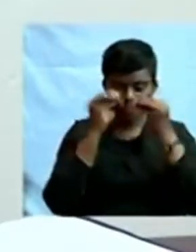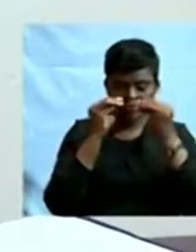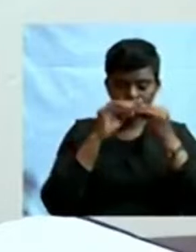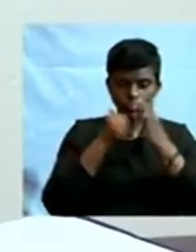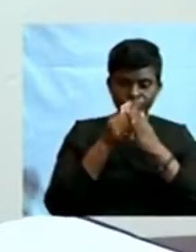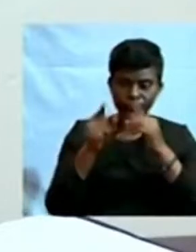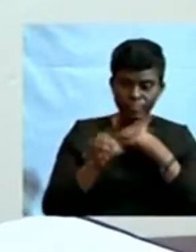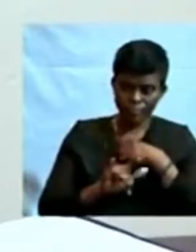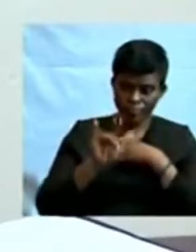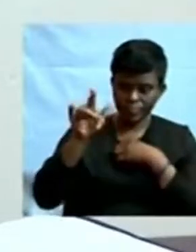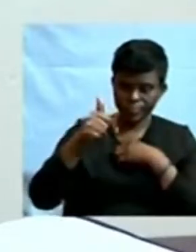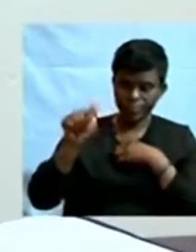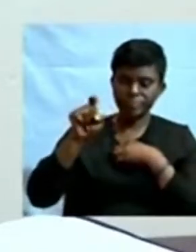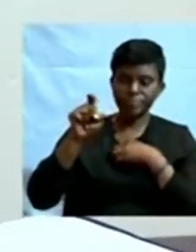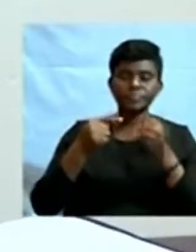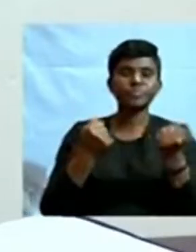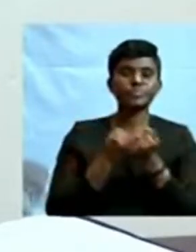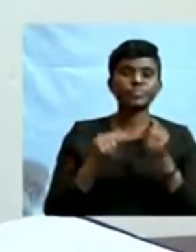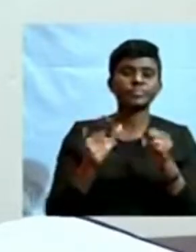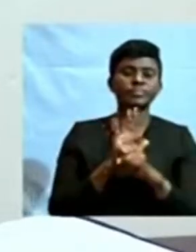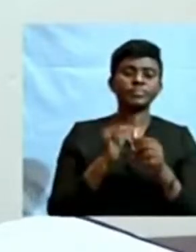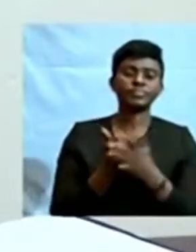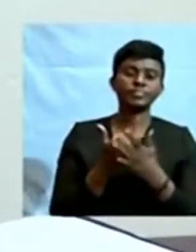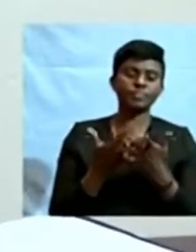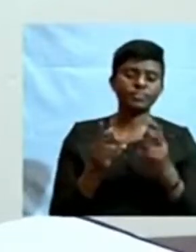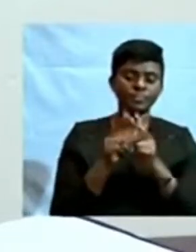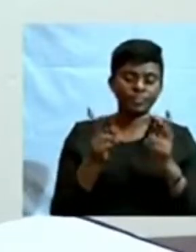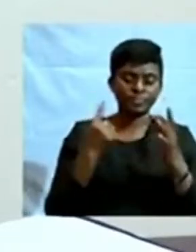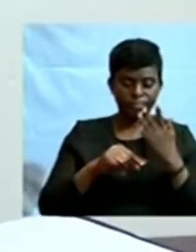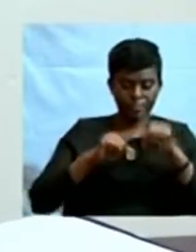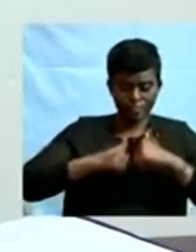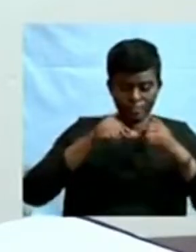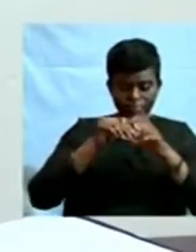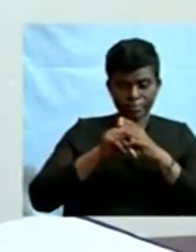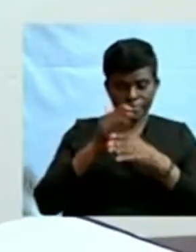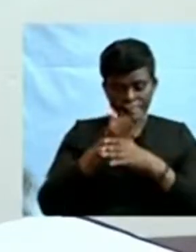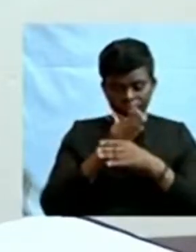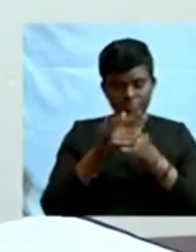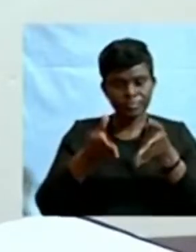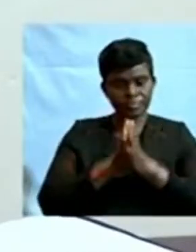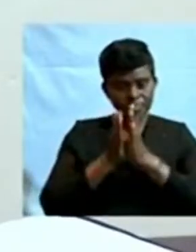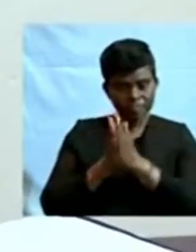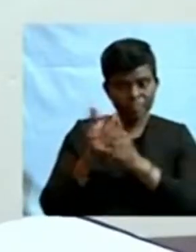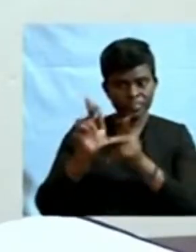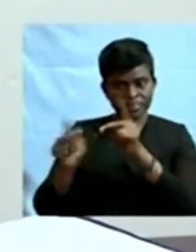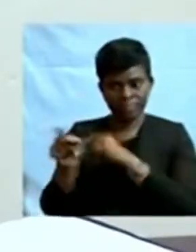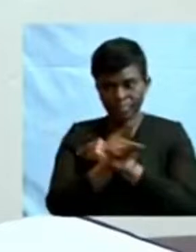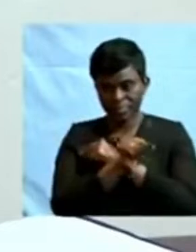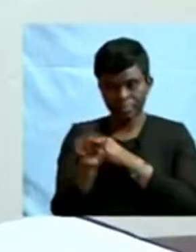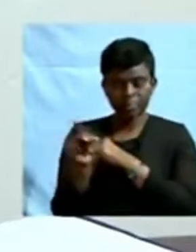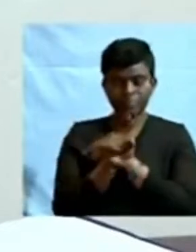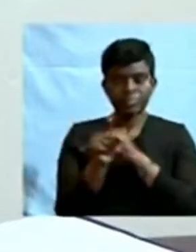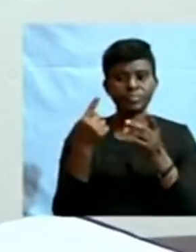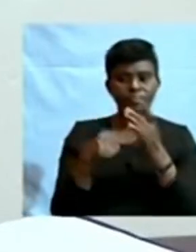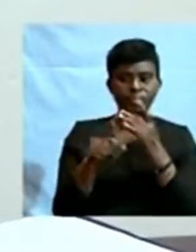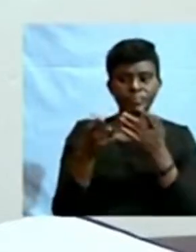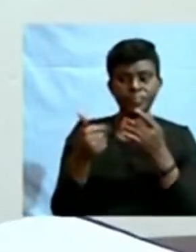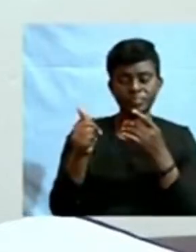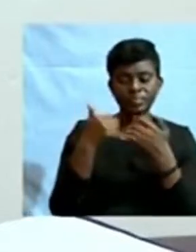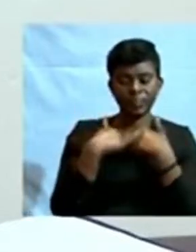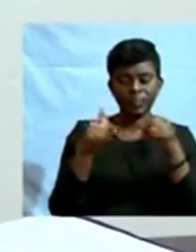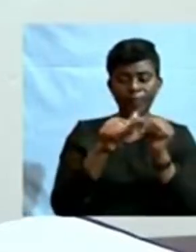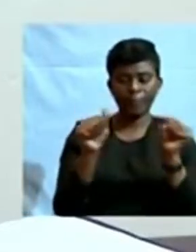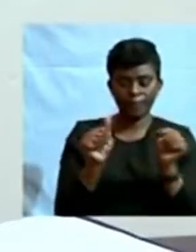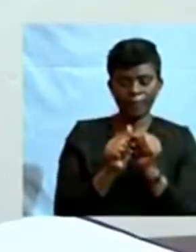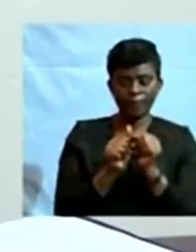an airline needs to be supported. So we are in the business of reminding people that there are